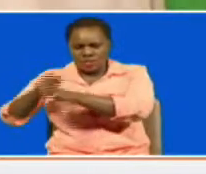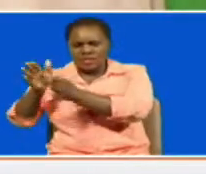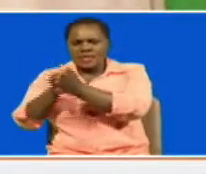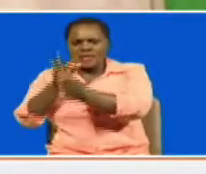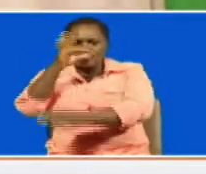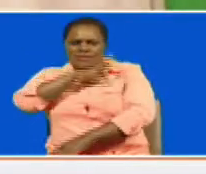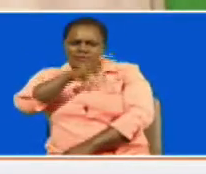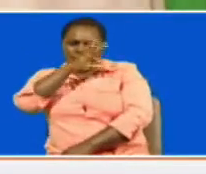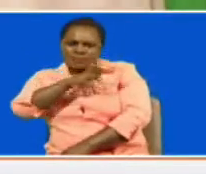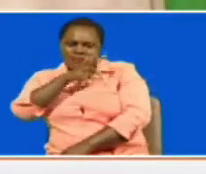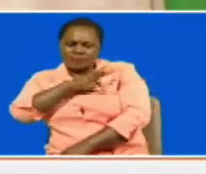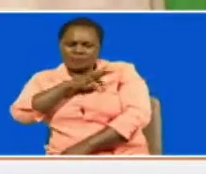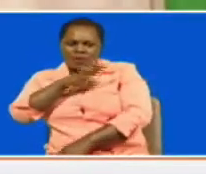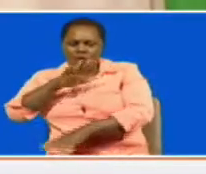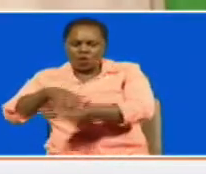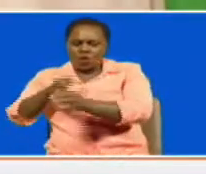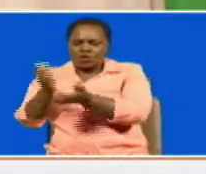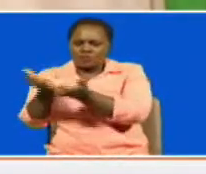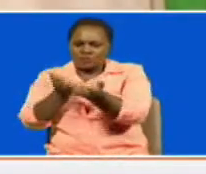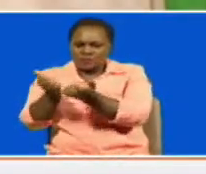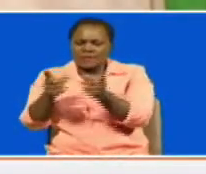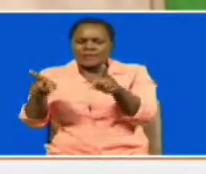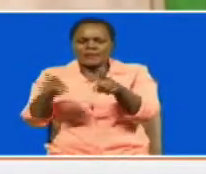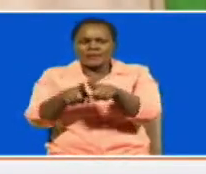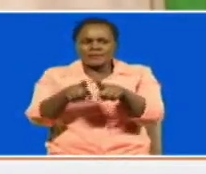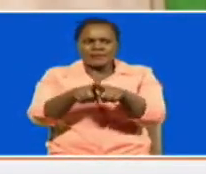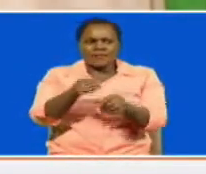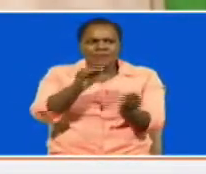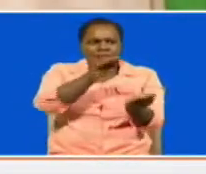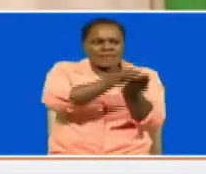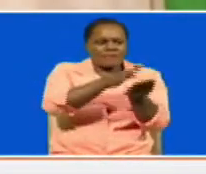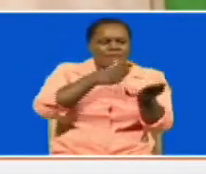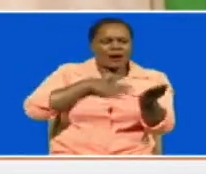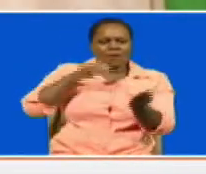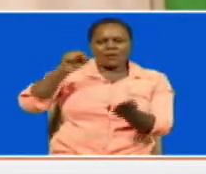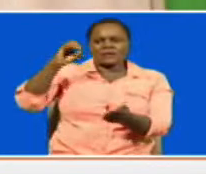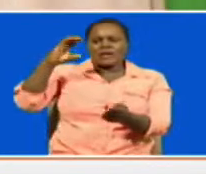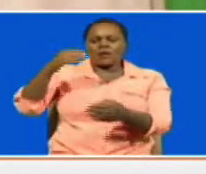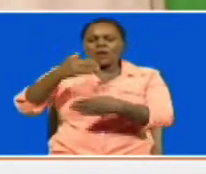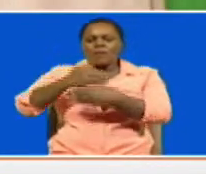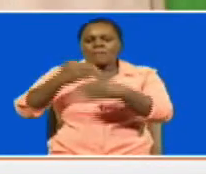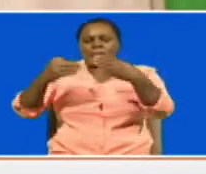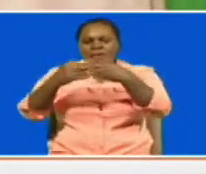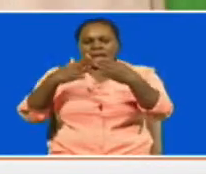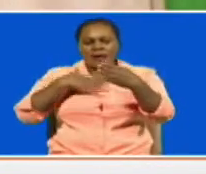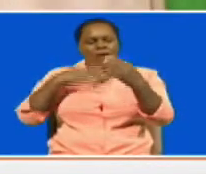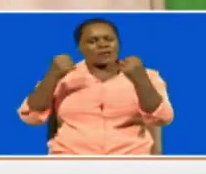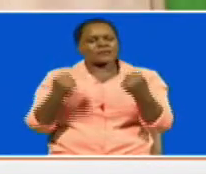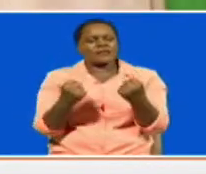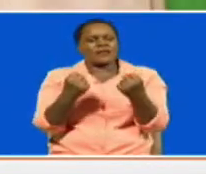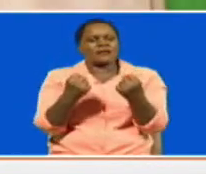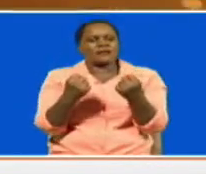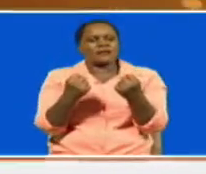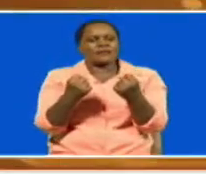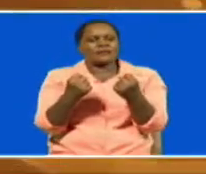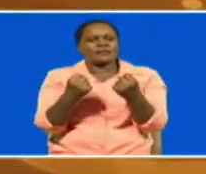interest, return on investment, and retain our circle, build on its strengths.